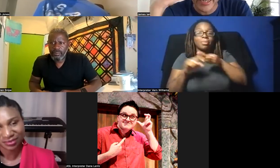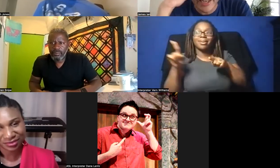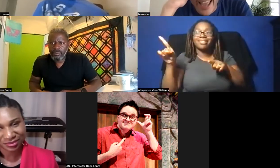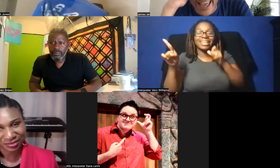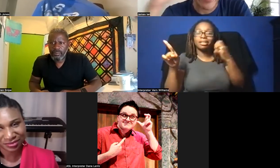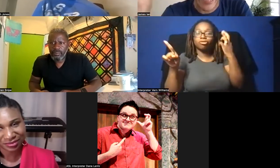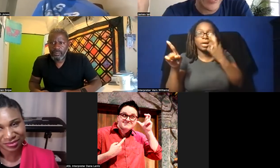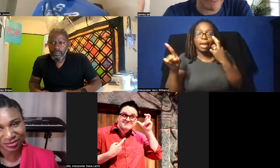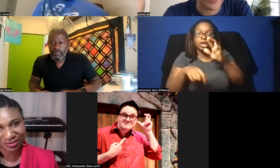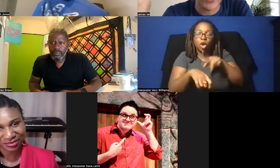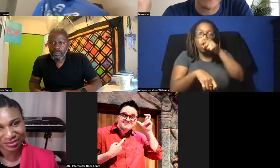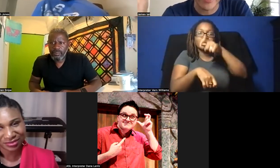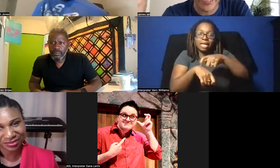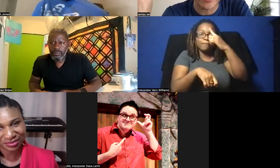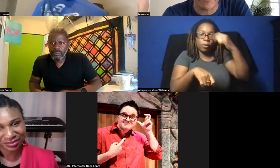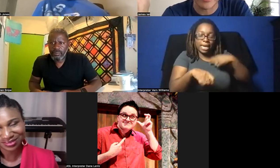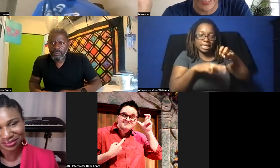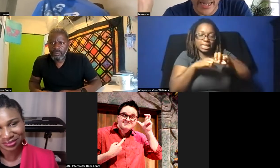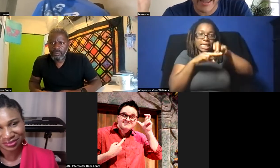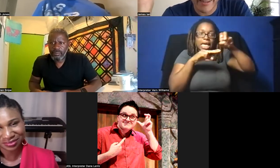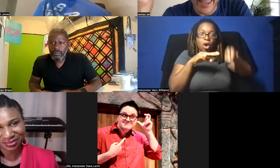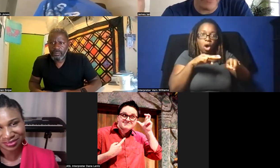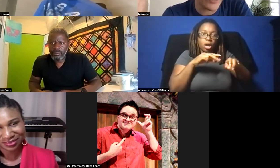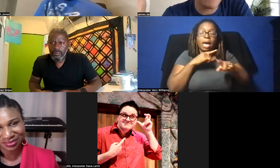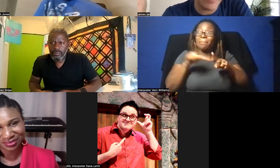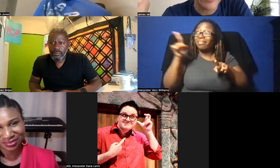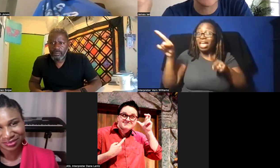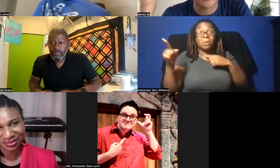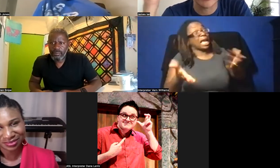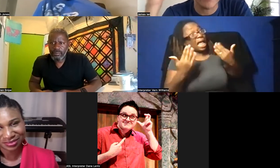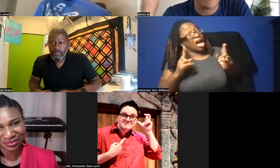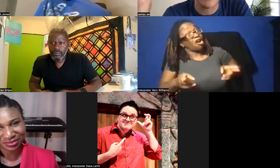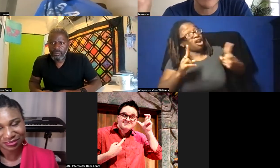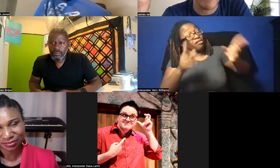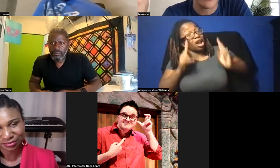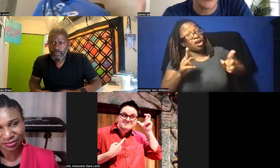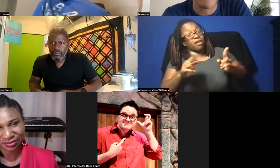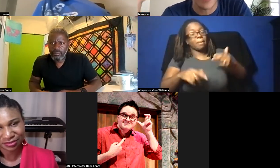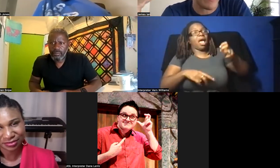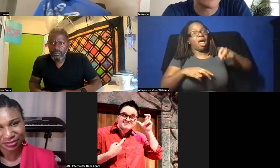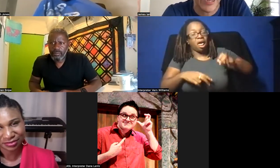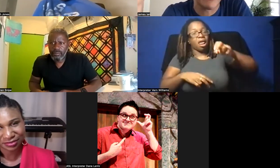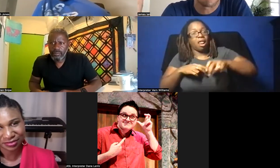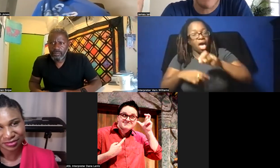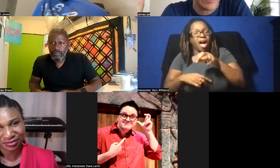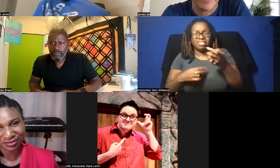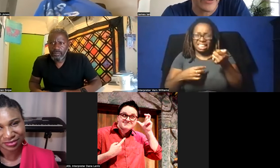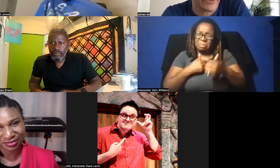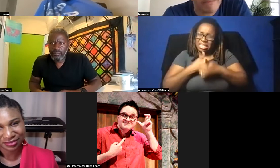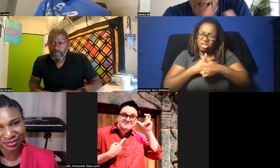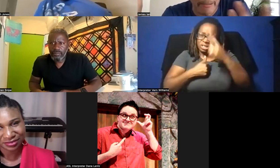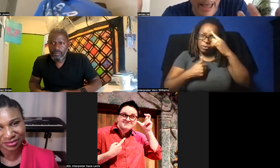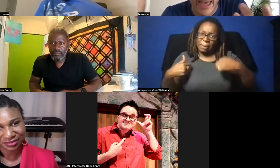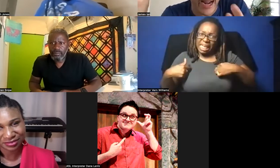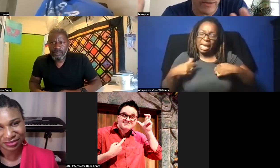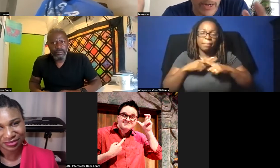it is. And like, I got rushed on the stage, and it was a little bit dangerous, and they didn't know that. And that was just kind of like an